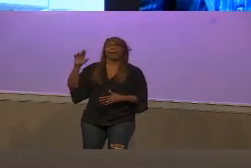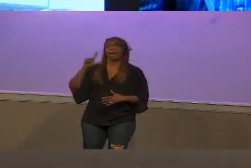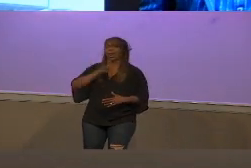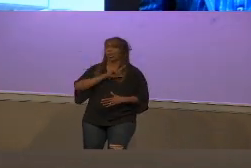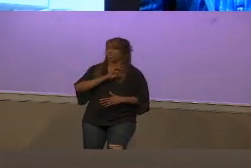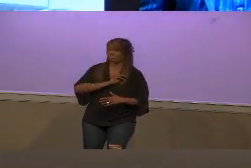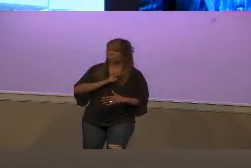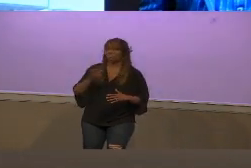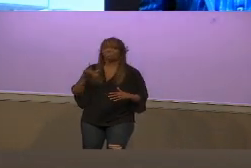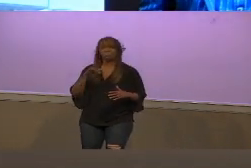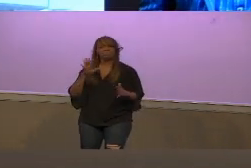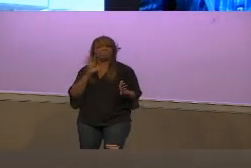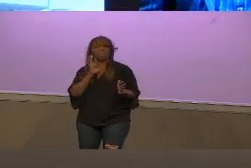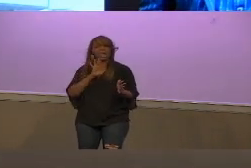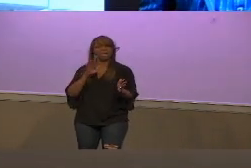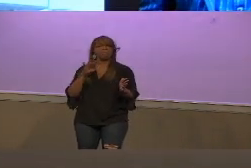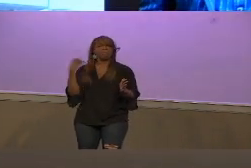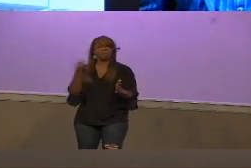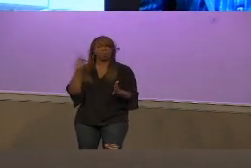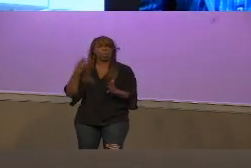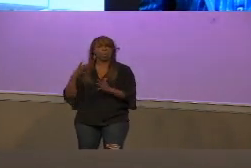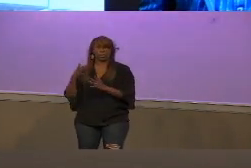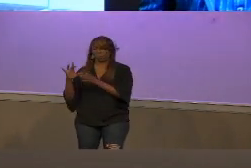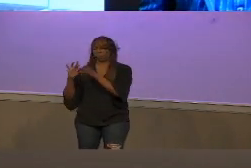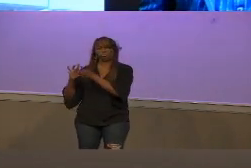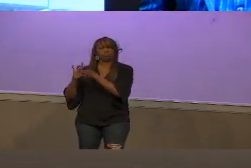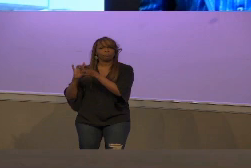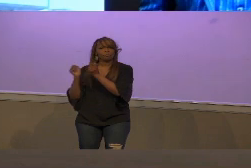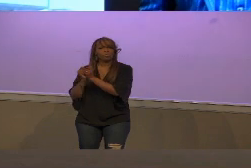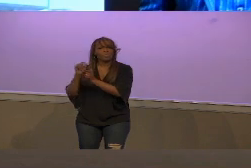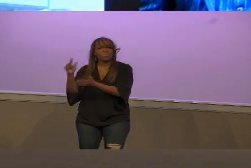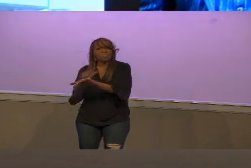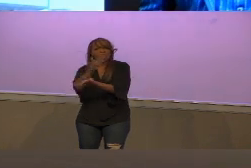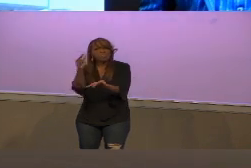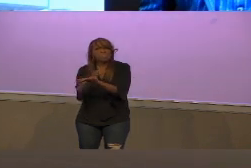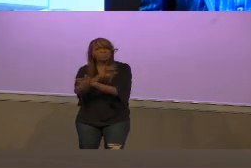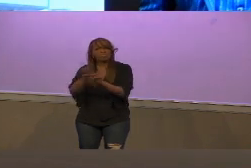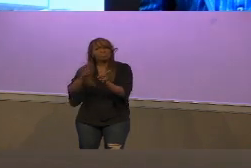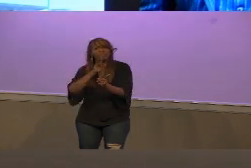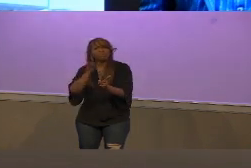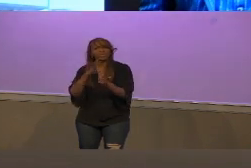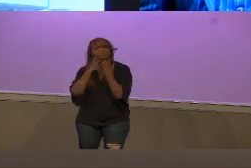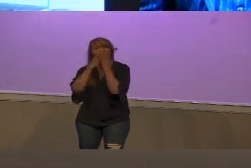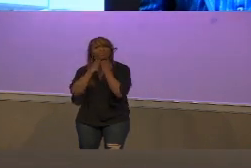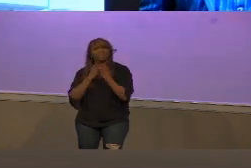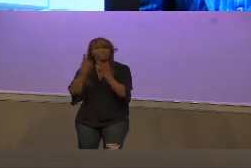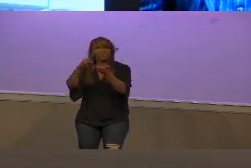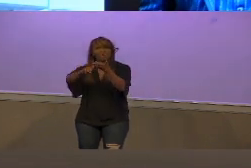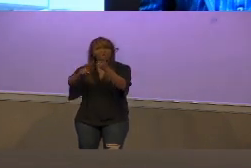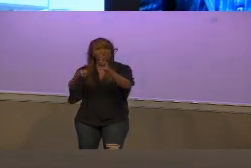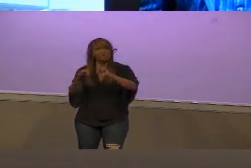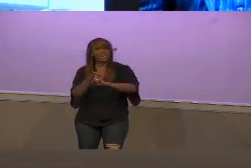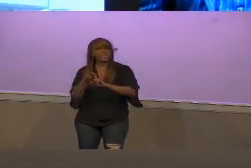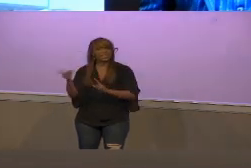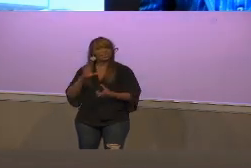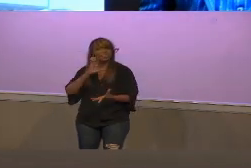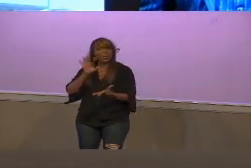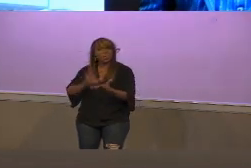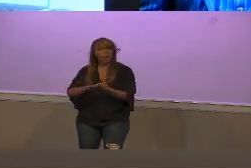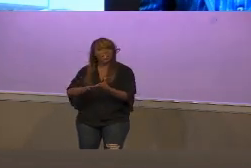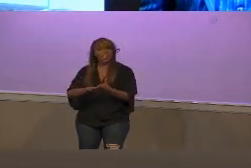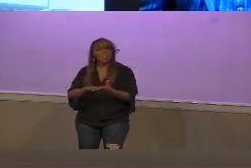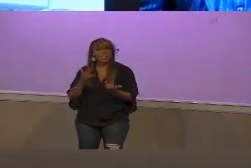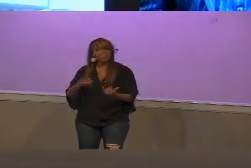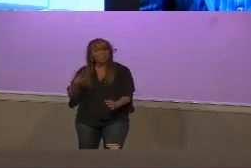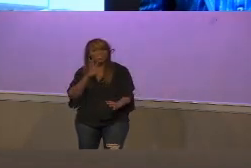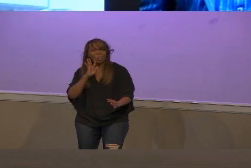just colleagues in the gospel, but they are very dear and close friends. As a matter of fact, my wife Mia and I